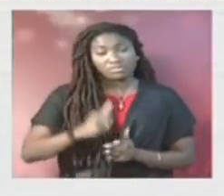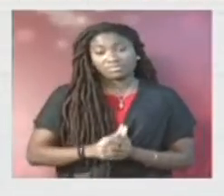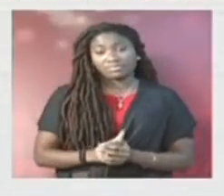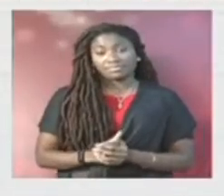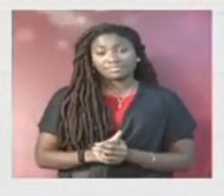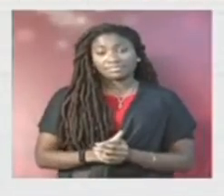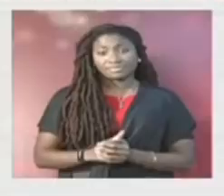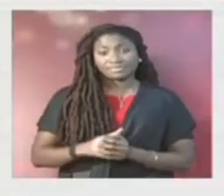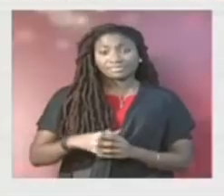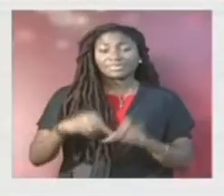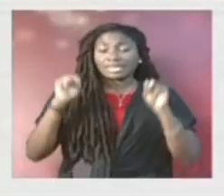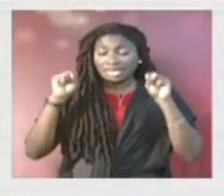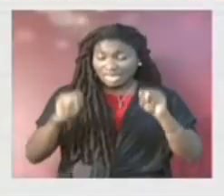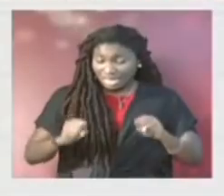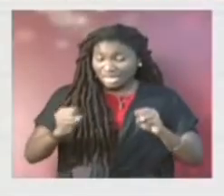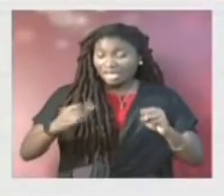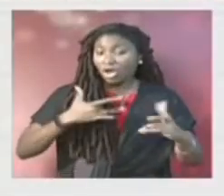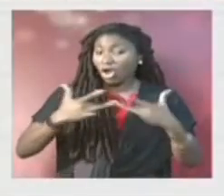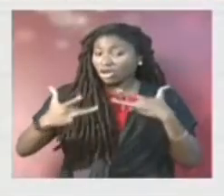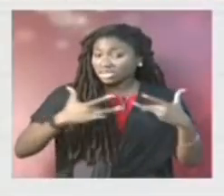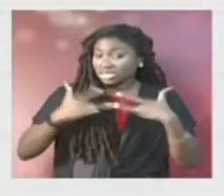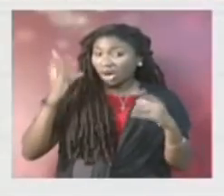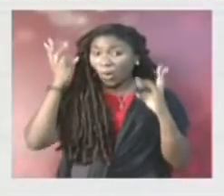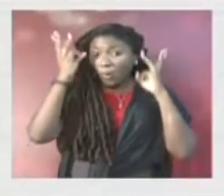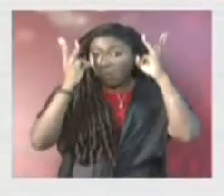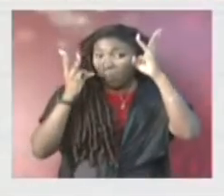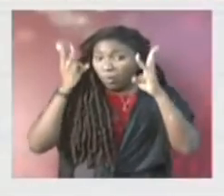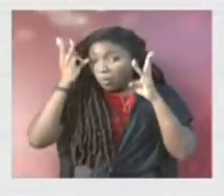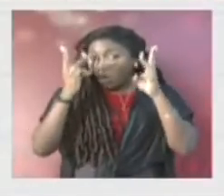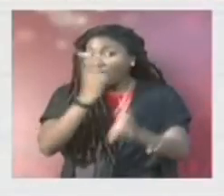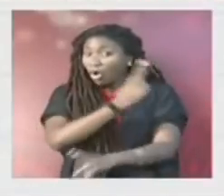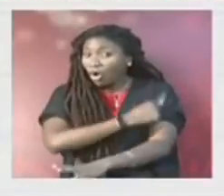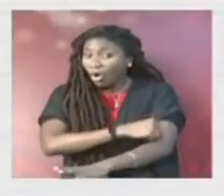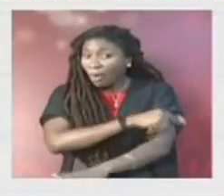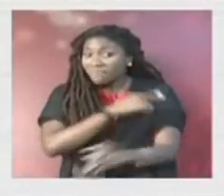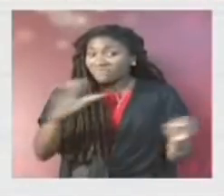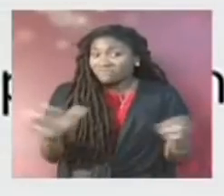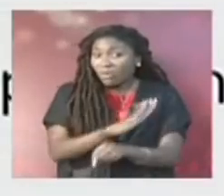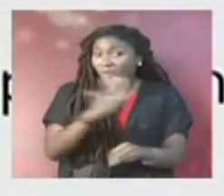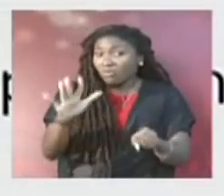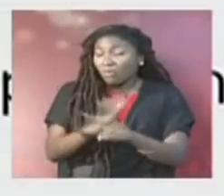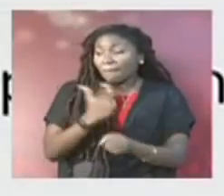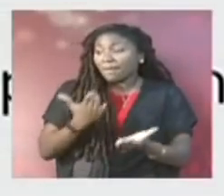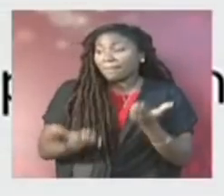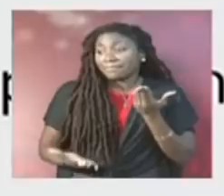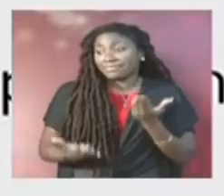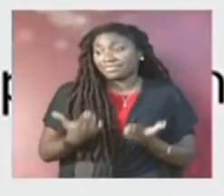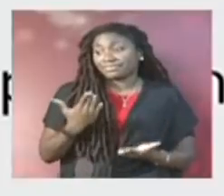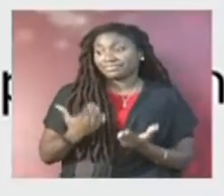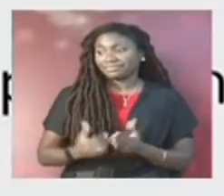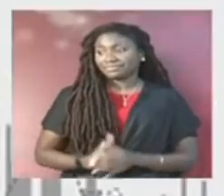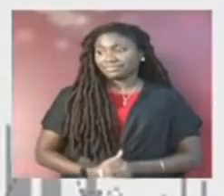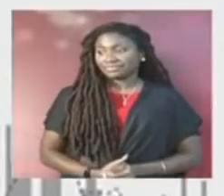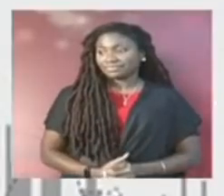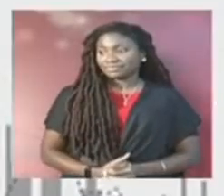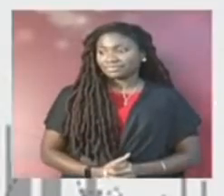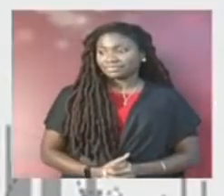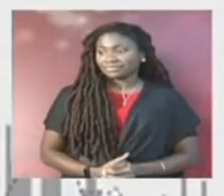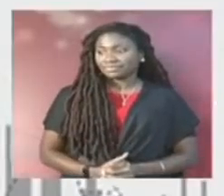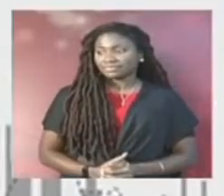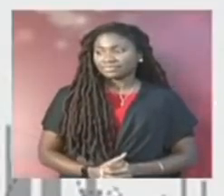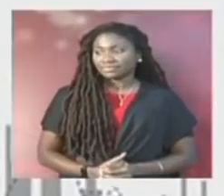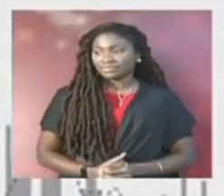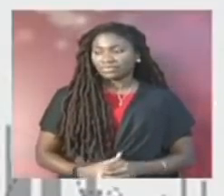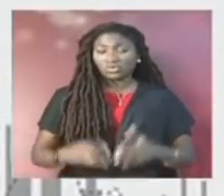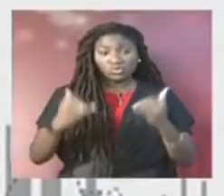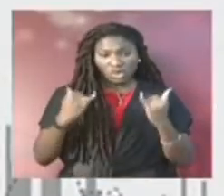the capacity of the parallel health system, which Dr. Richards will go into in more detail. The epidemiologic summary, I think